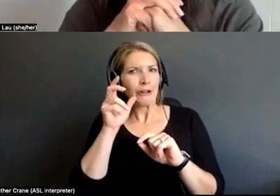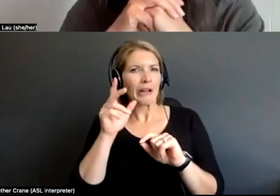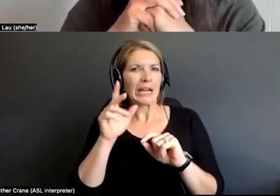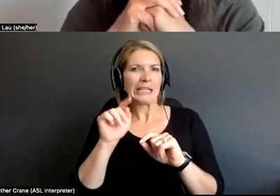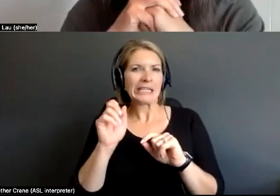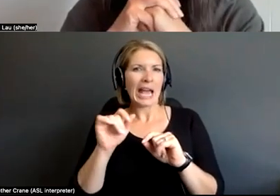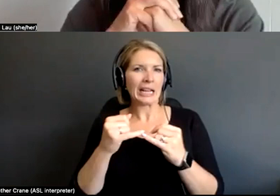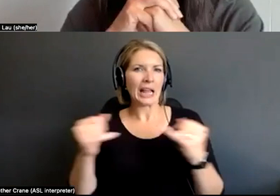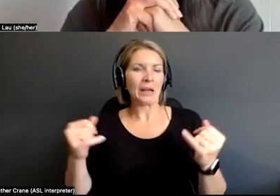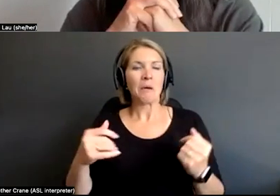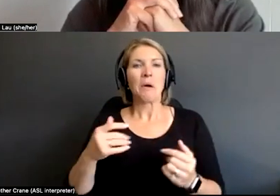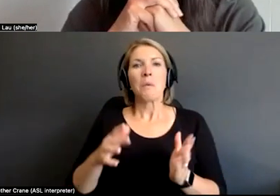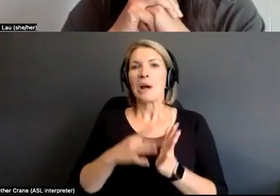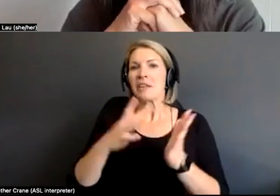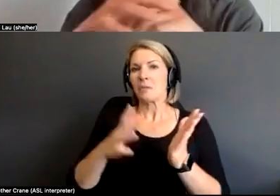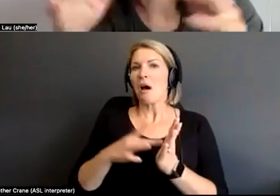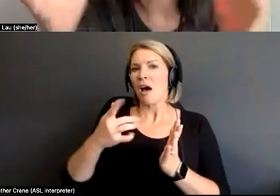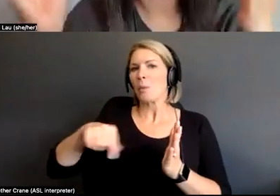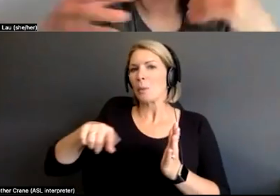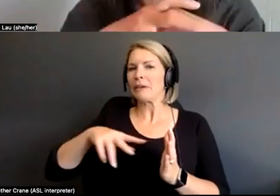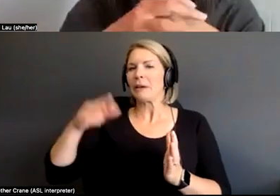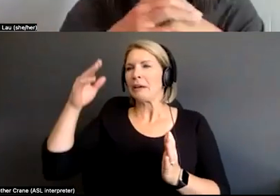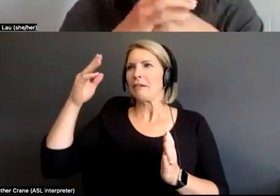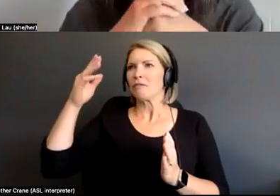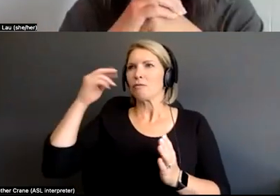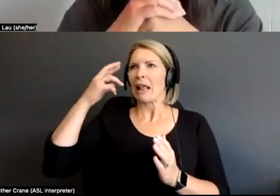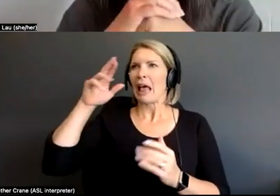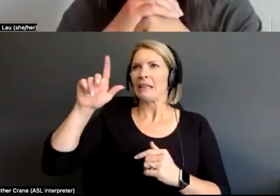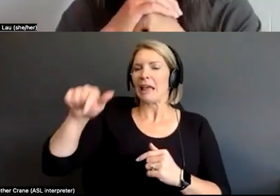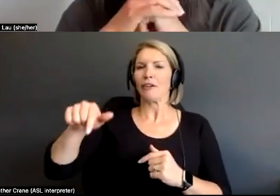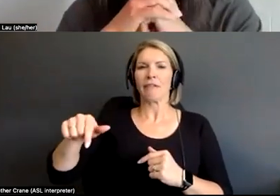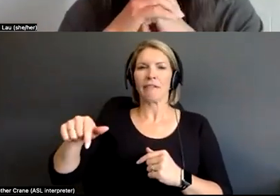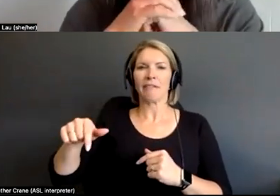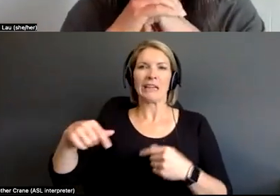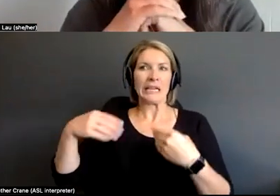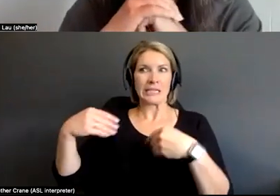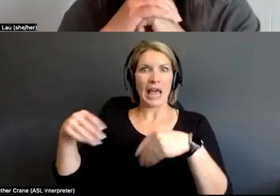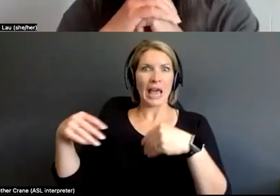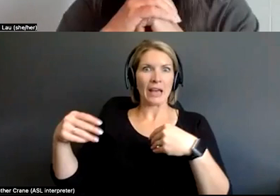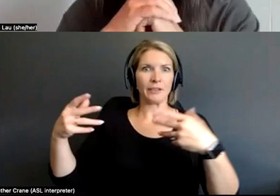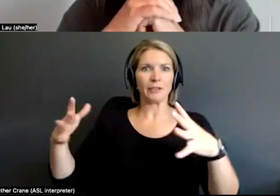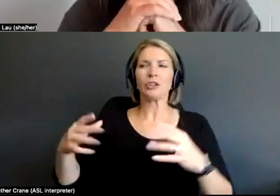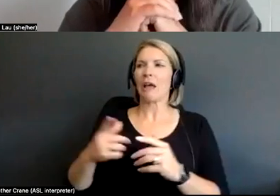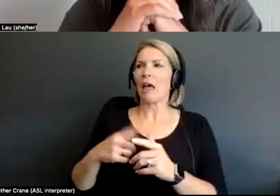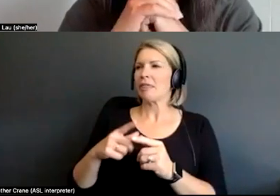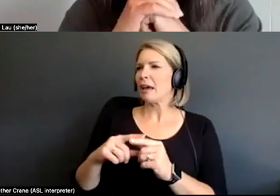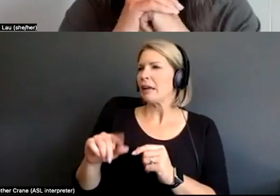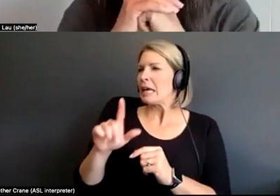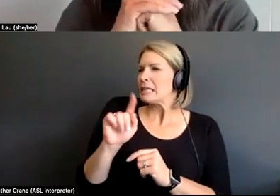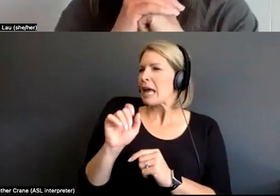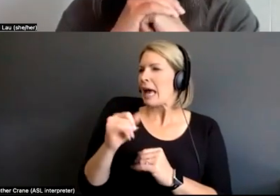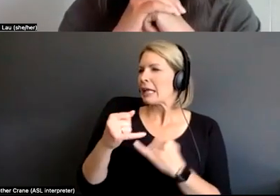maybe a tagline would be great here for this cover. After, you know, we've done many comps and then you're like, oh, where am I going to fit this tagline